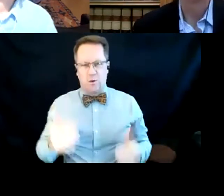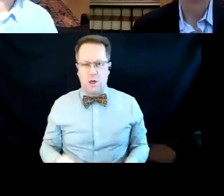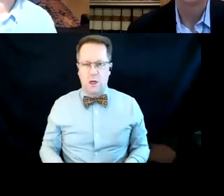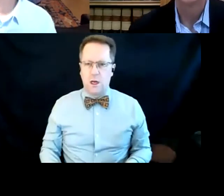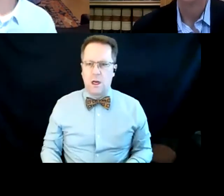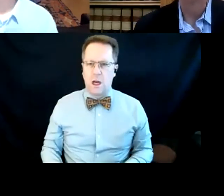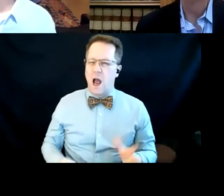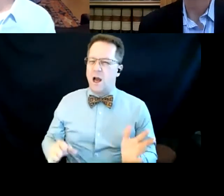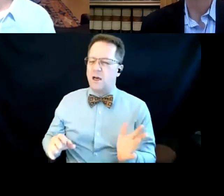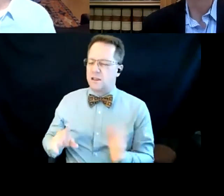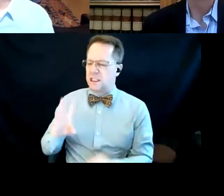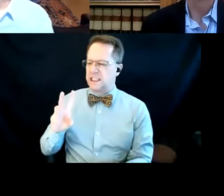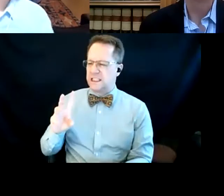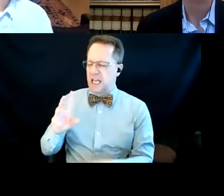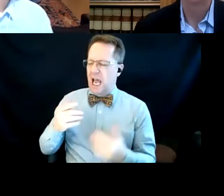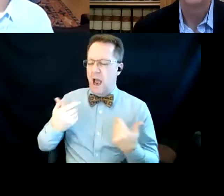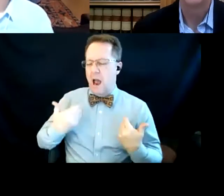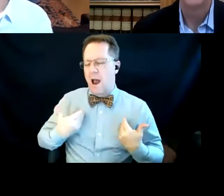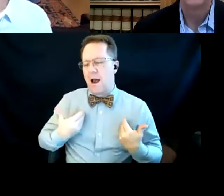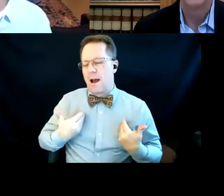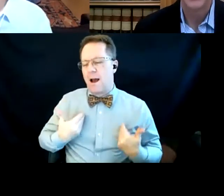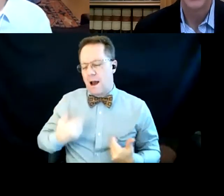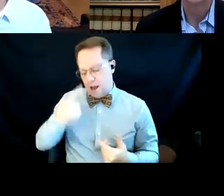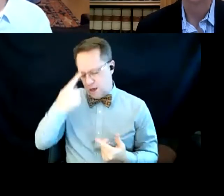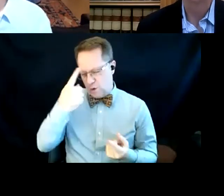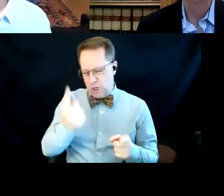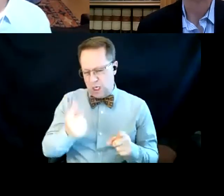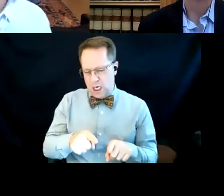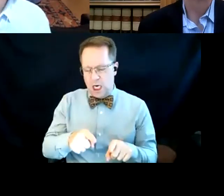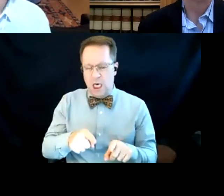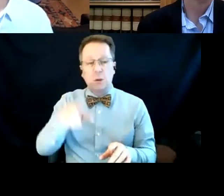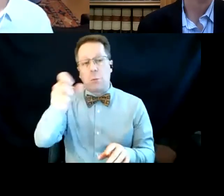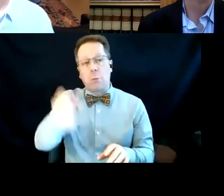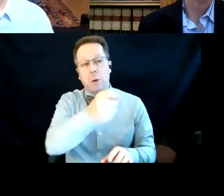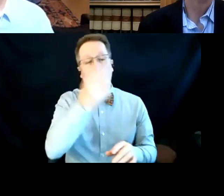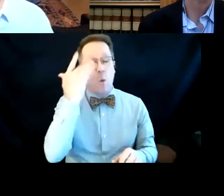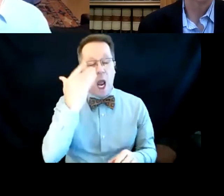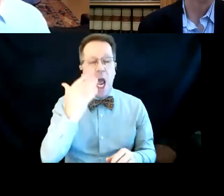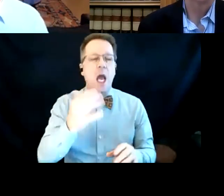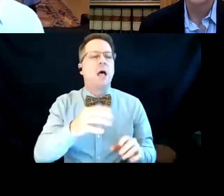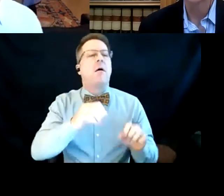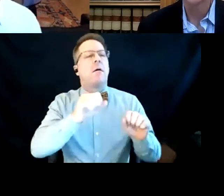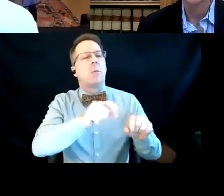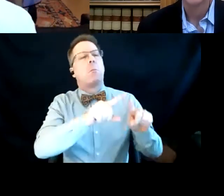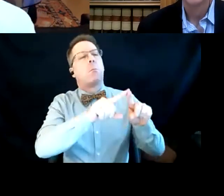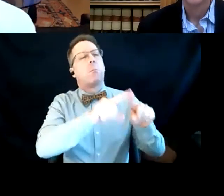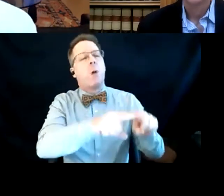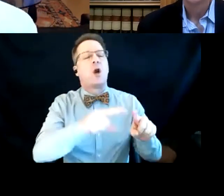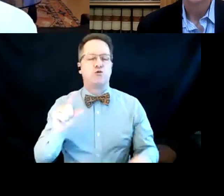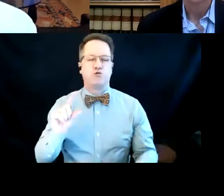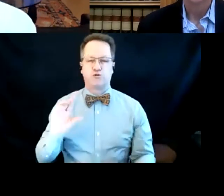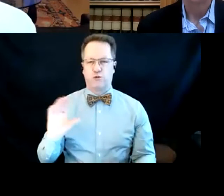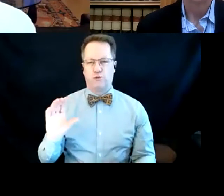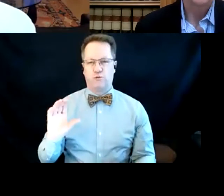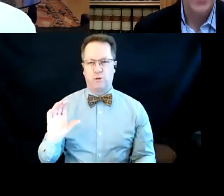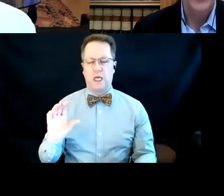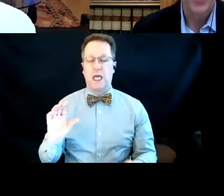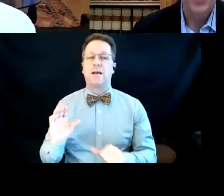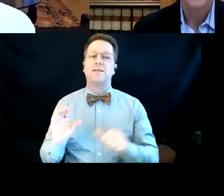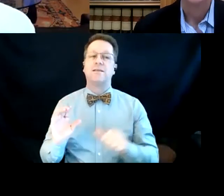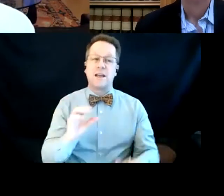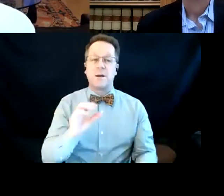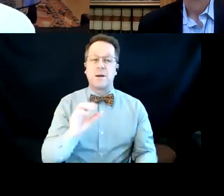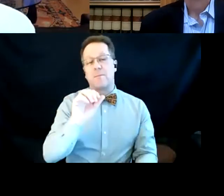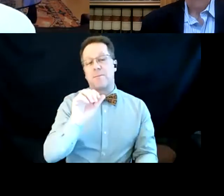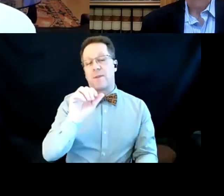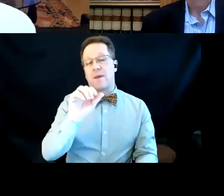you know, that she was picked to be a reliable conservative vote, as was Justice Kavanaugh, as was Justice Roberts, as